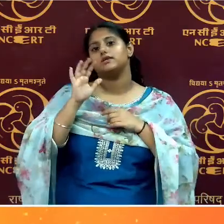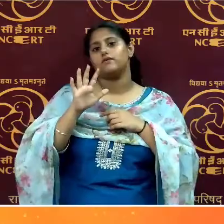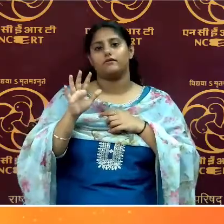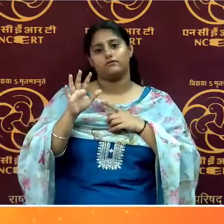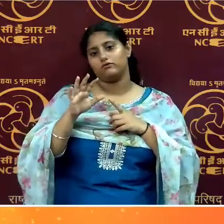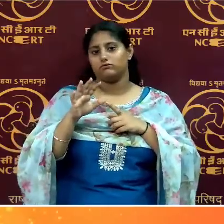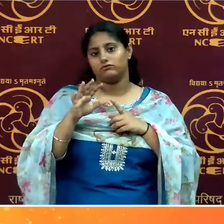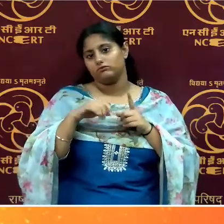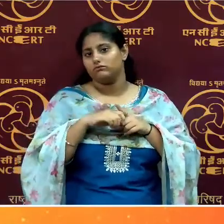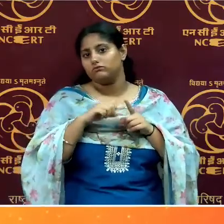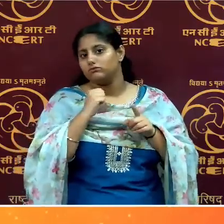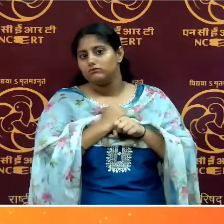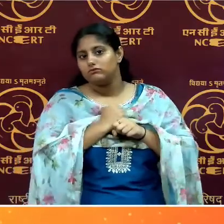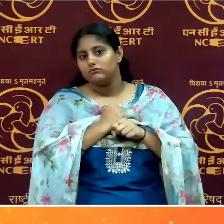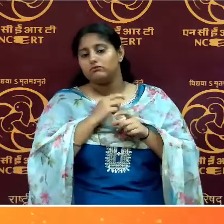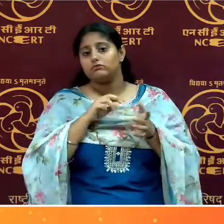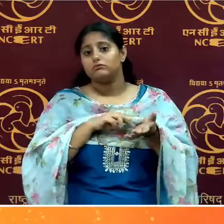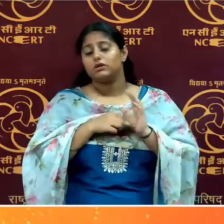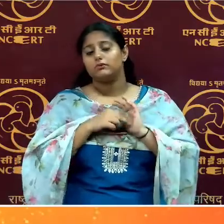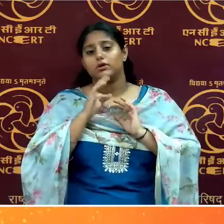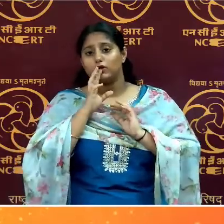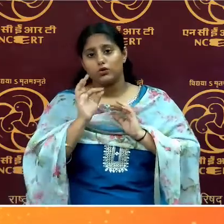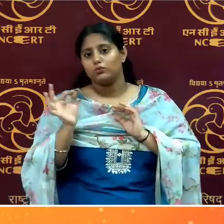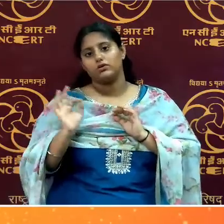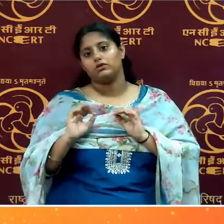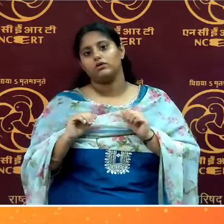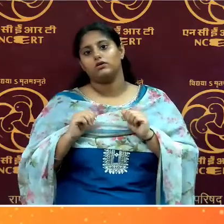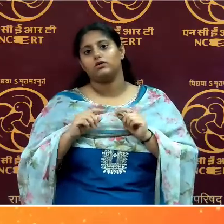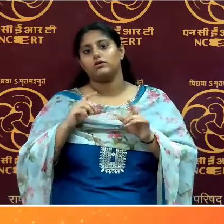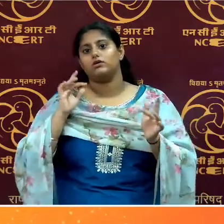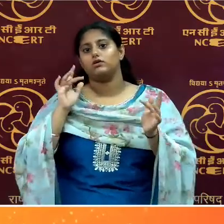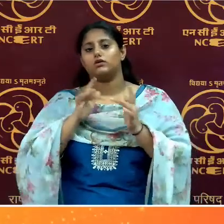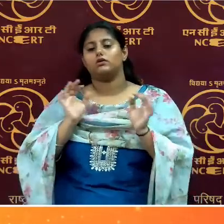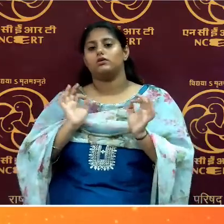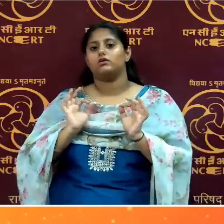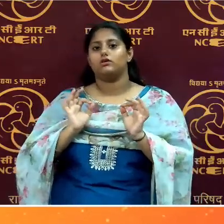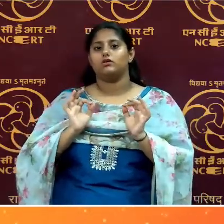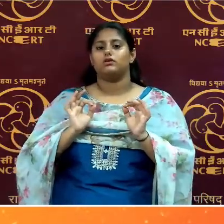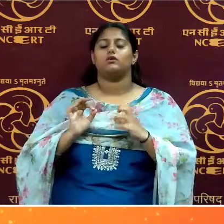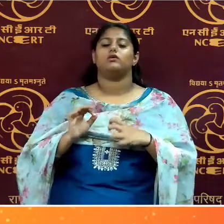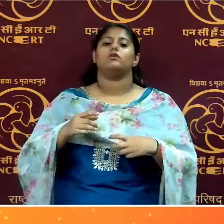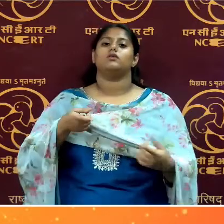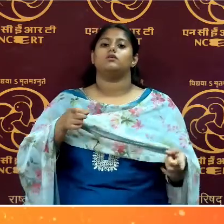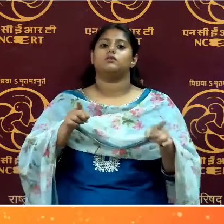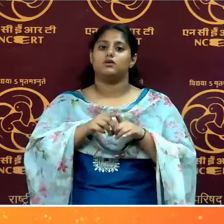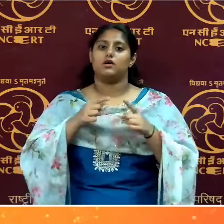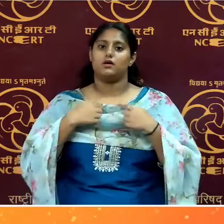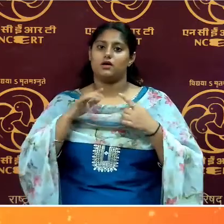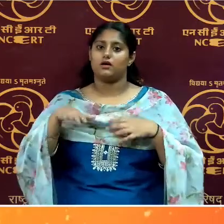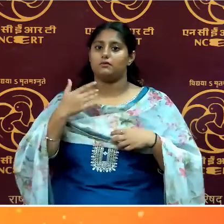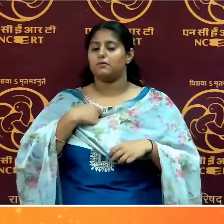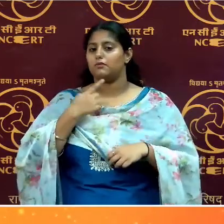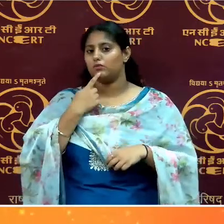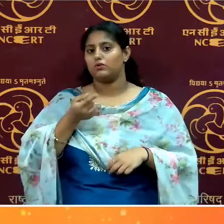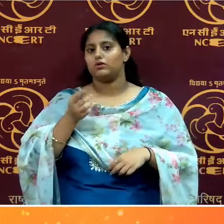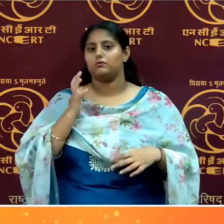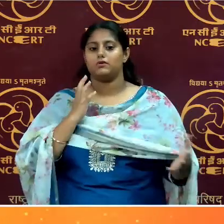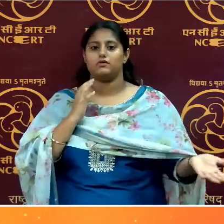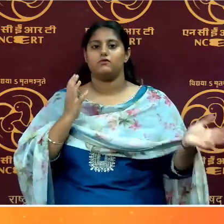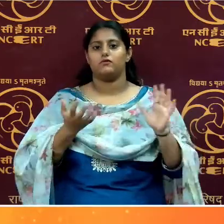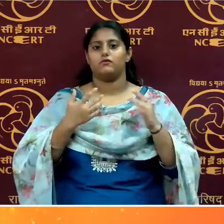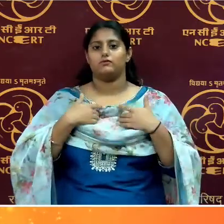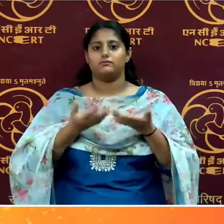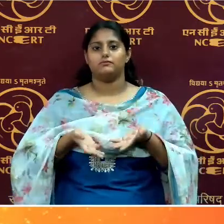Yeah. Yes, but that is not technically correct. Next I'll say my weight on Earth is. Earth is. Because when you talk about